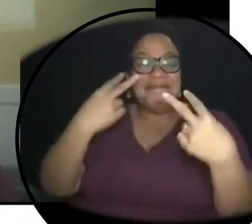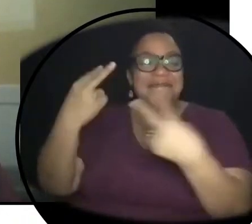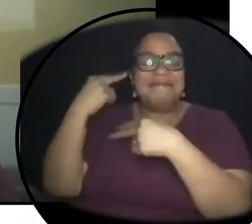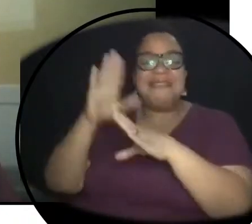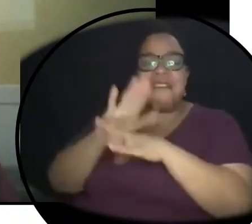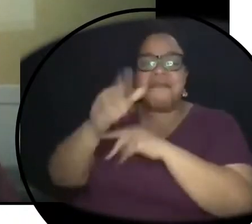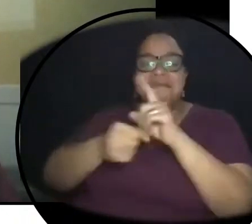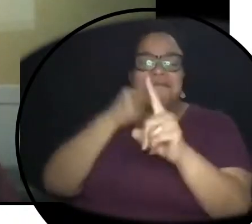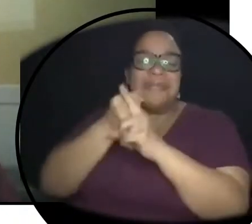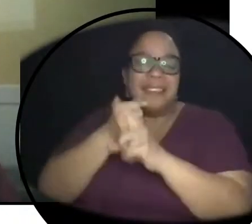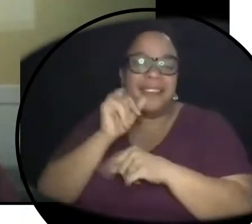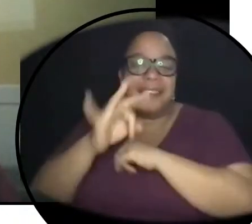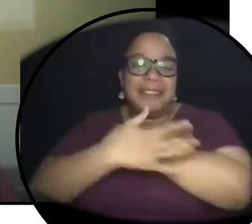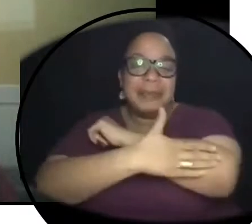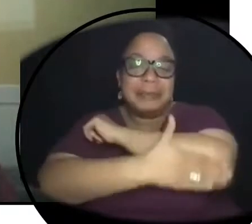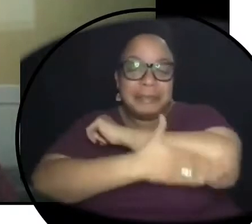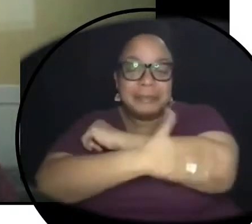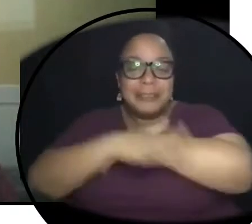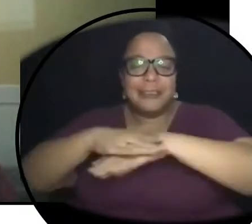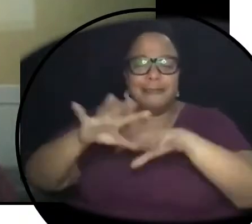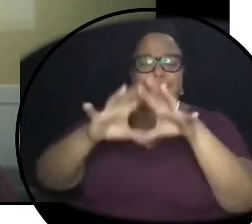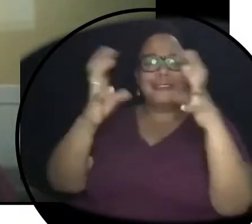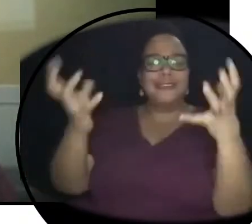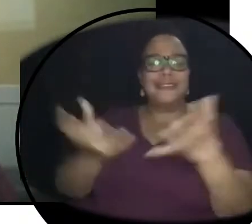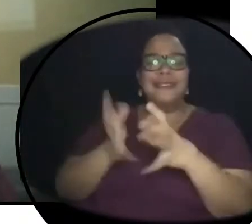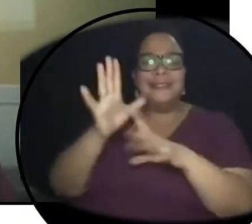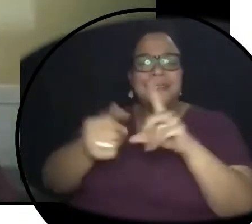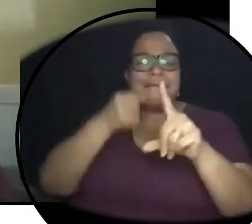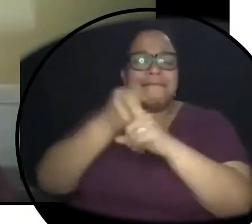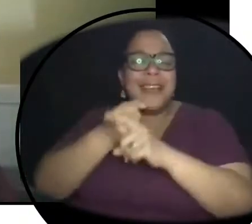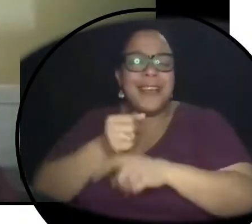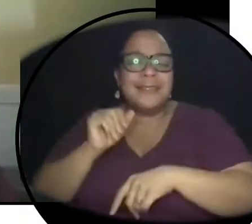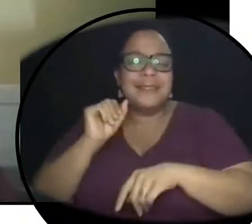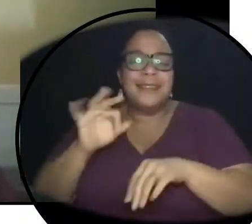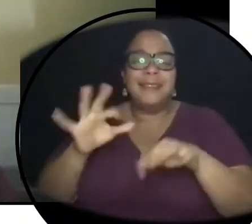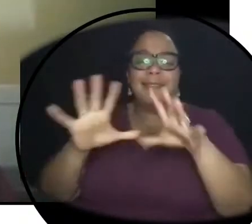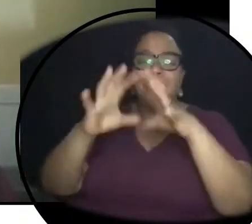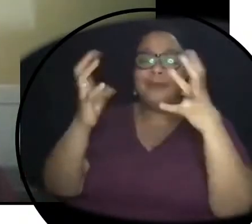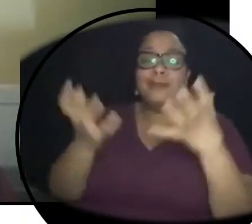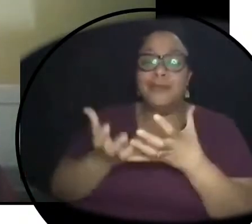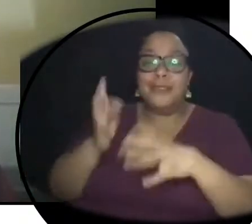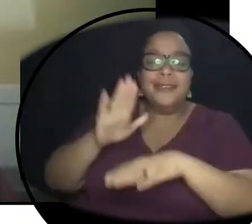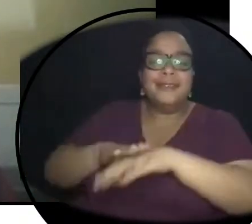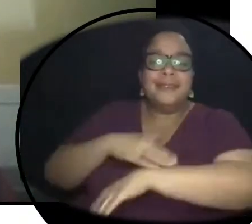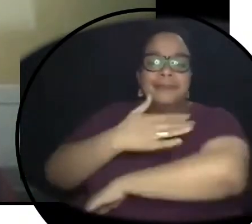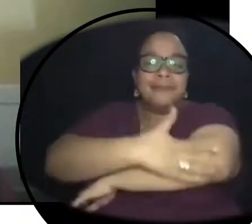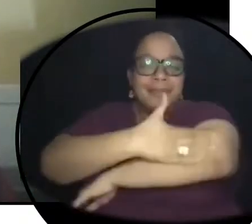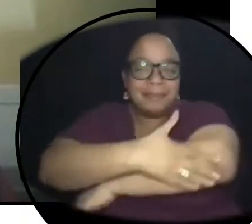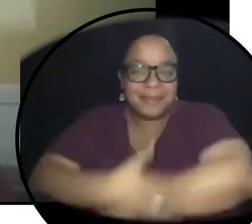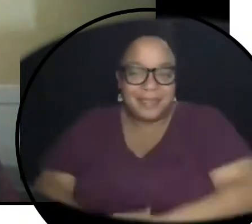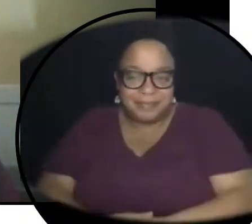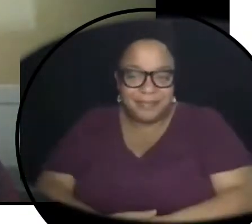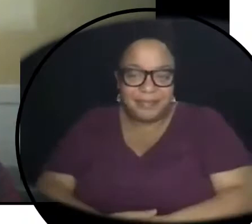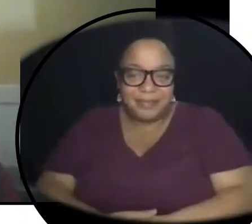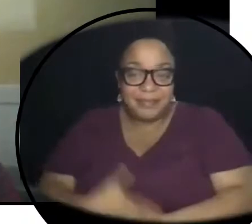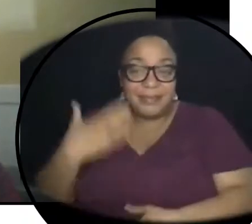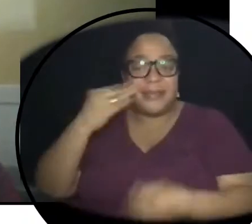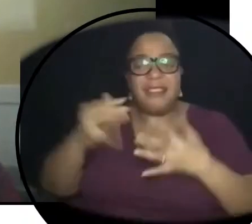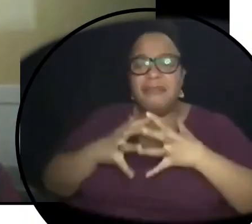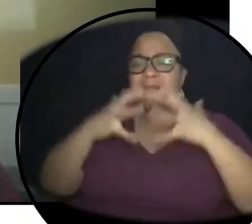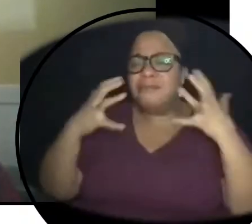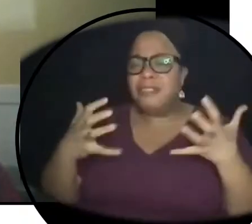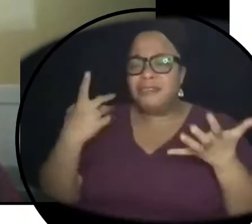and creating a whole alternative system that engages many of the folks in Mississippi, including people who